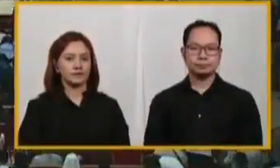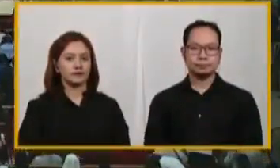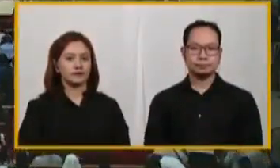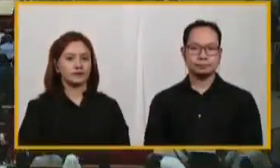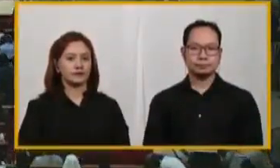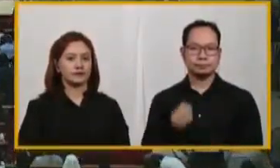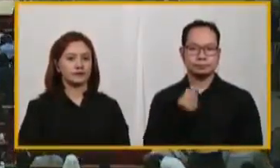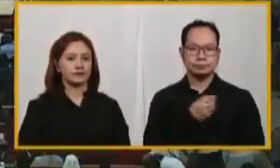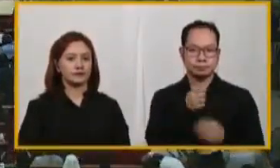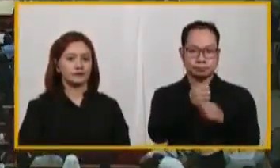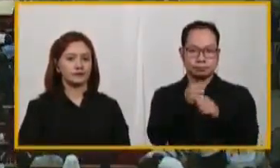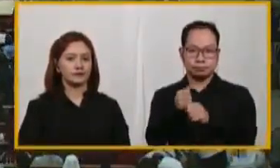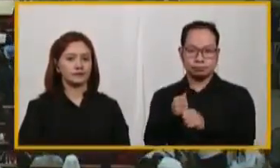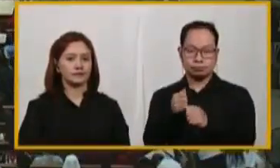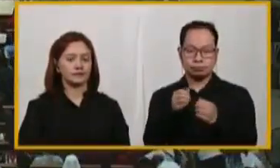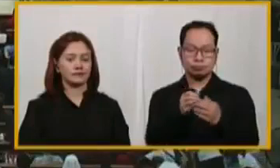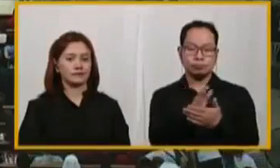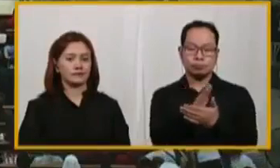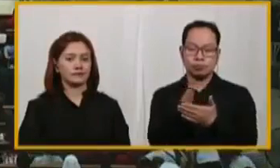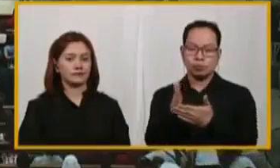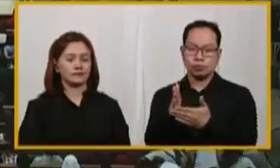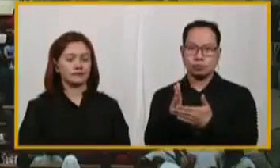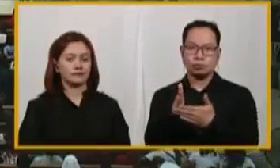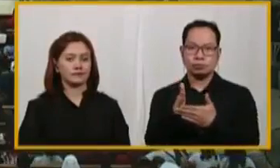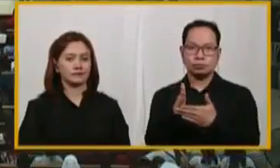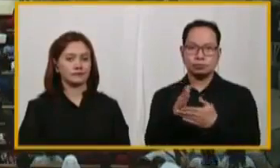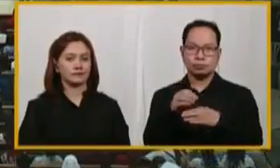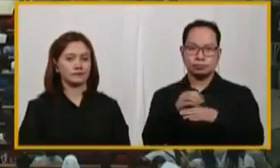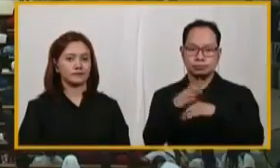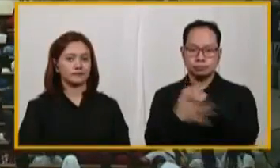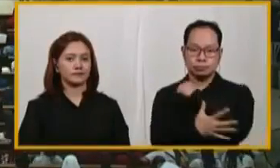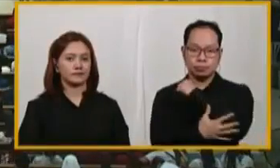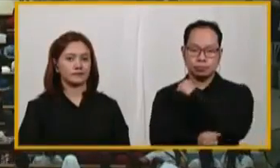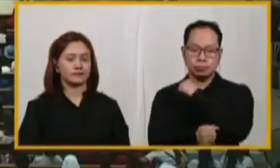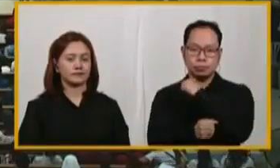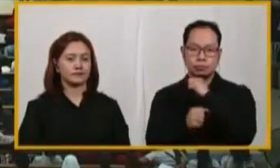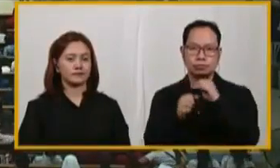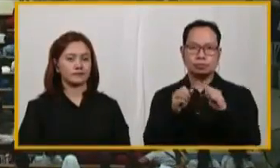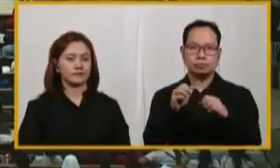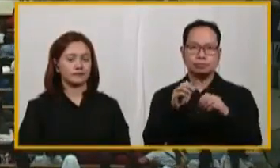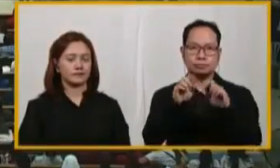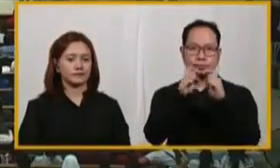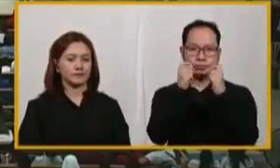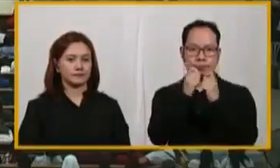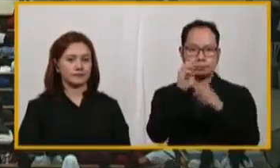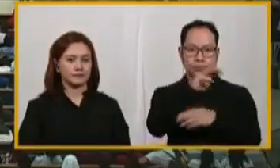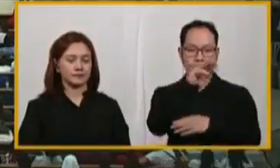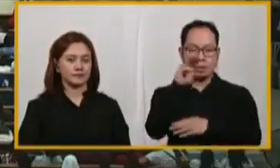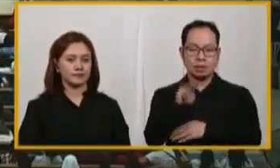will be given to the charitable projects for the poor of the Archdiocese of Manila.